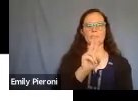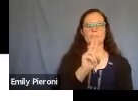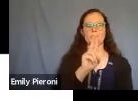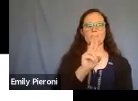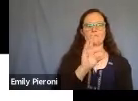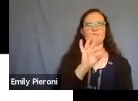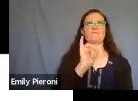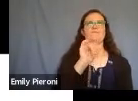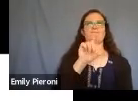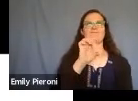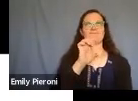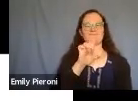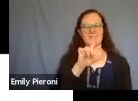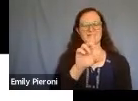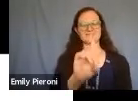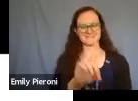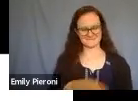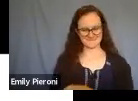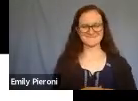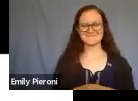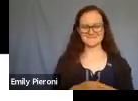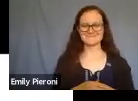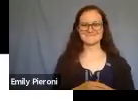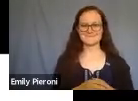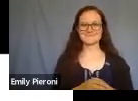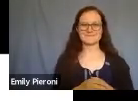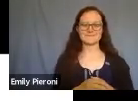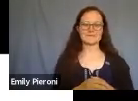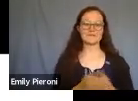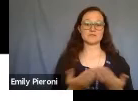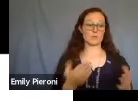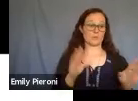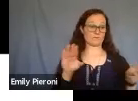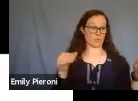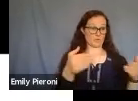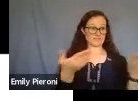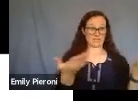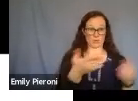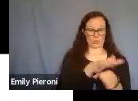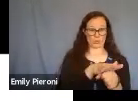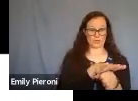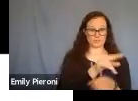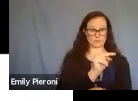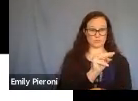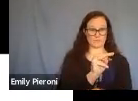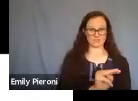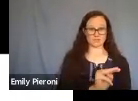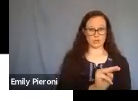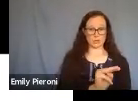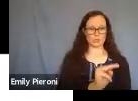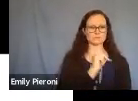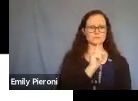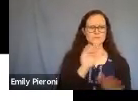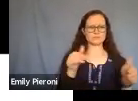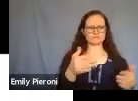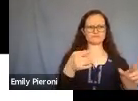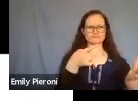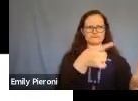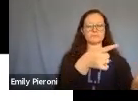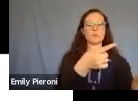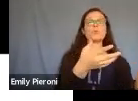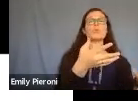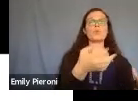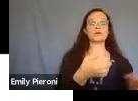Our next focus would be locally in New Mexico. This year, we're hoping to put our products within